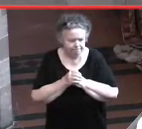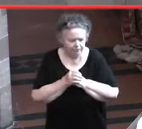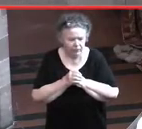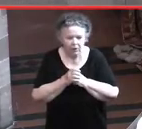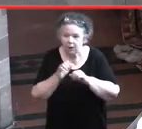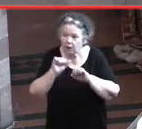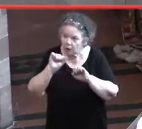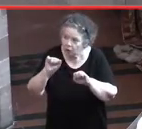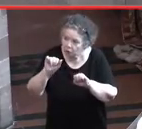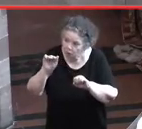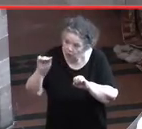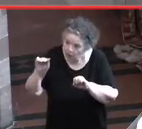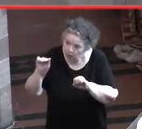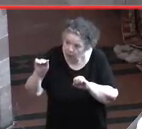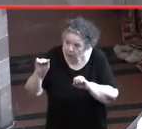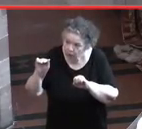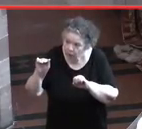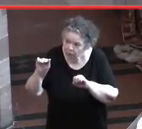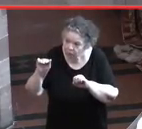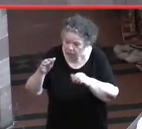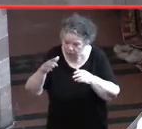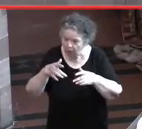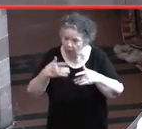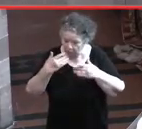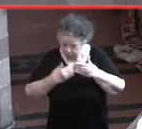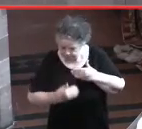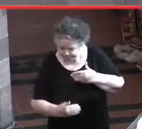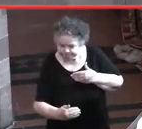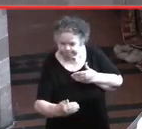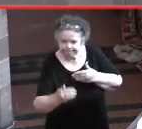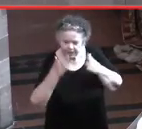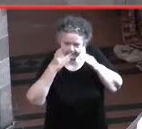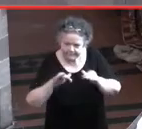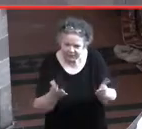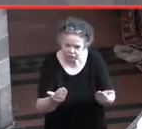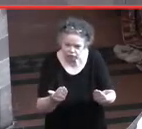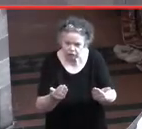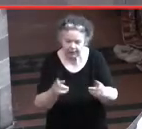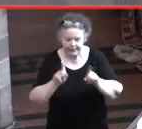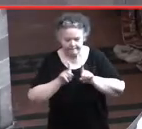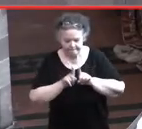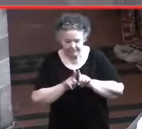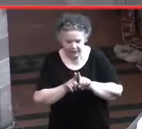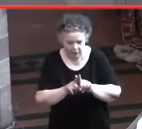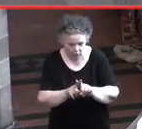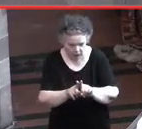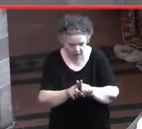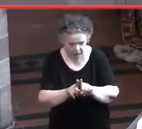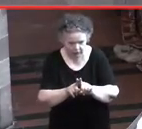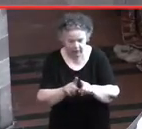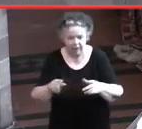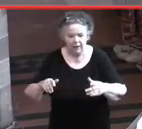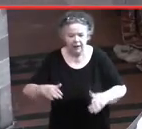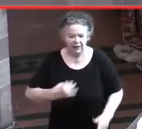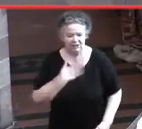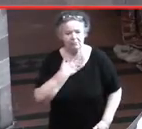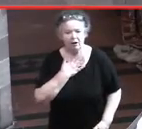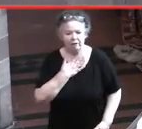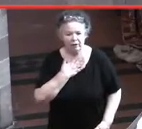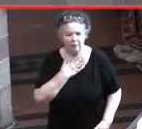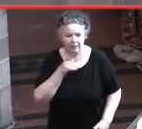You're called to a lifelong ministry of being with people, inspiring